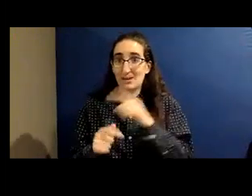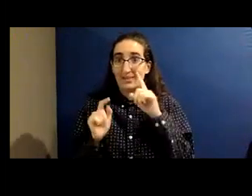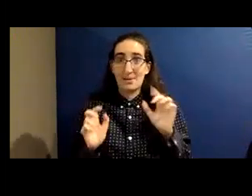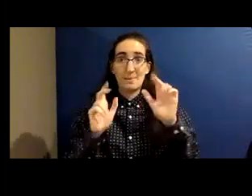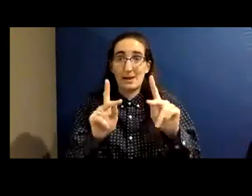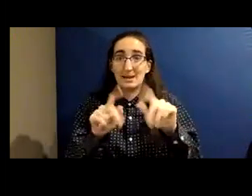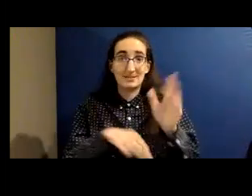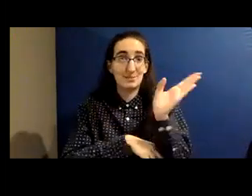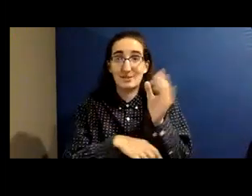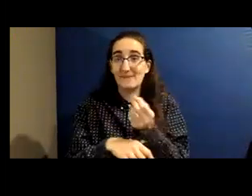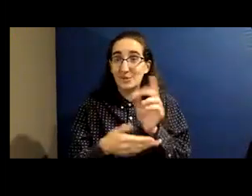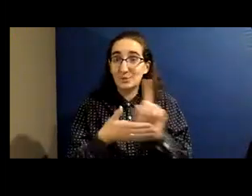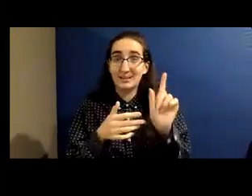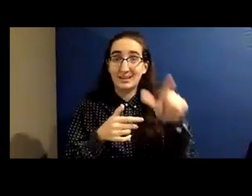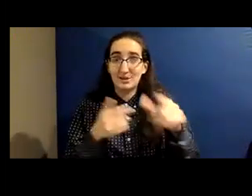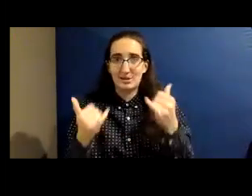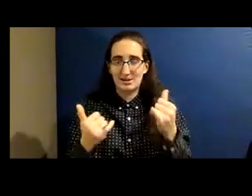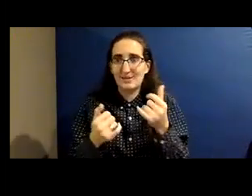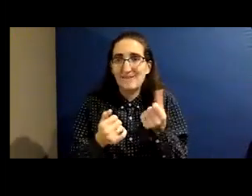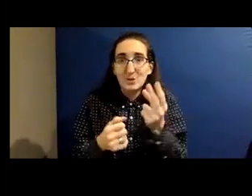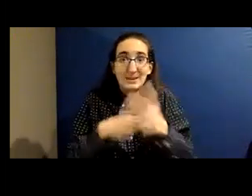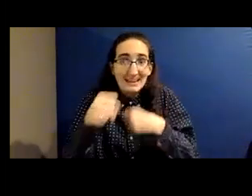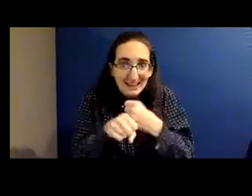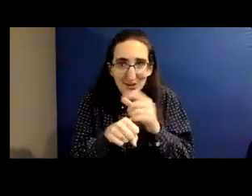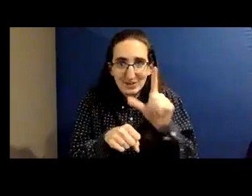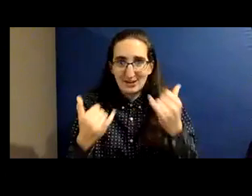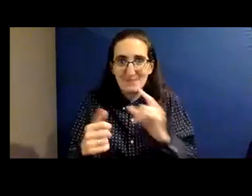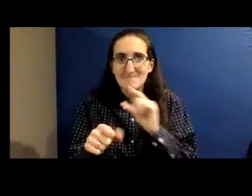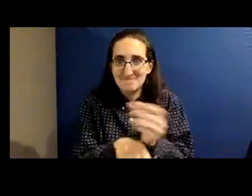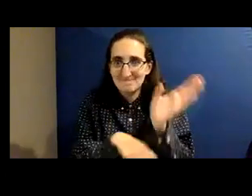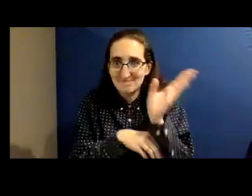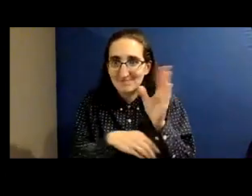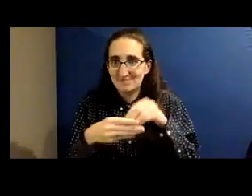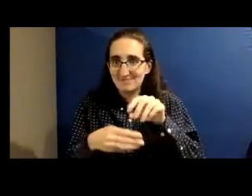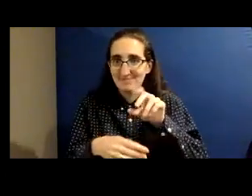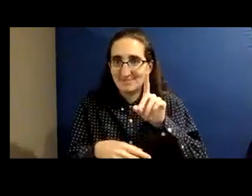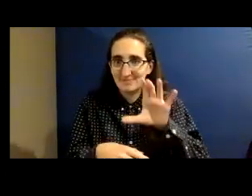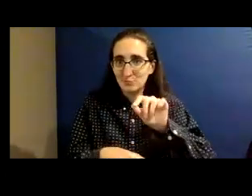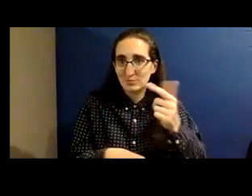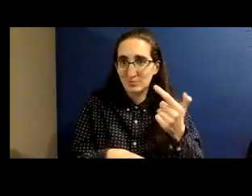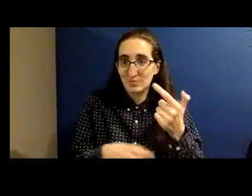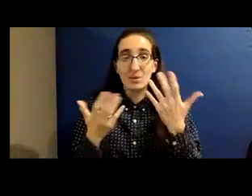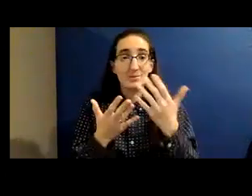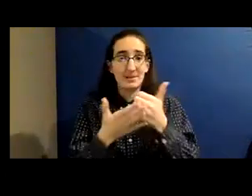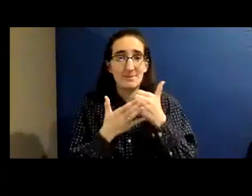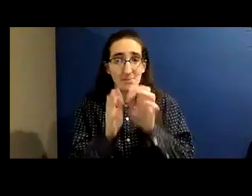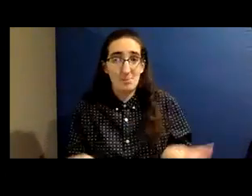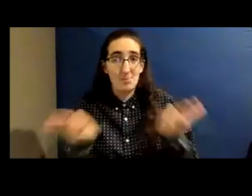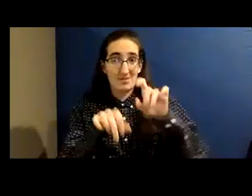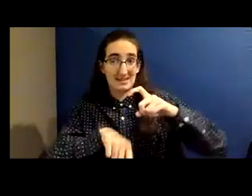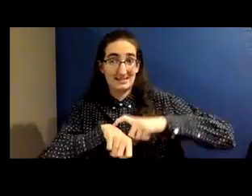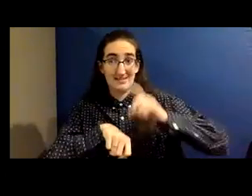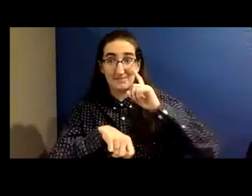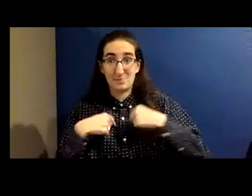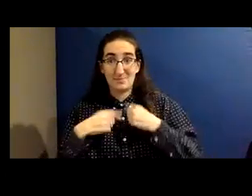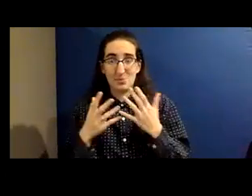doing this presentation a few weeks later, and here we are almost a few years later. But what was helpful and important at that time is the